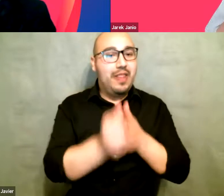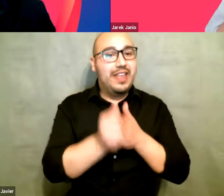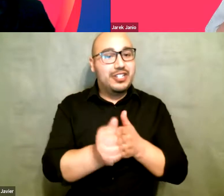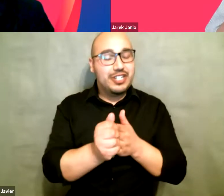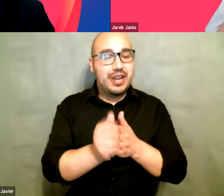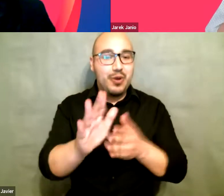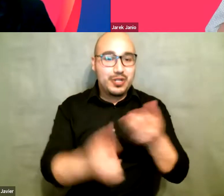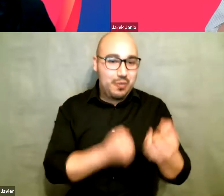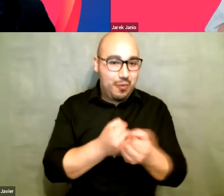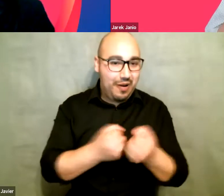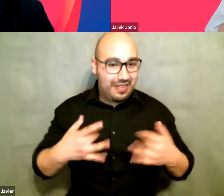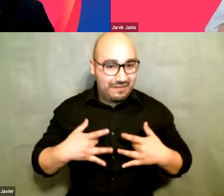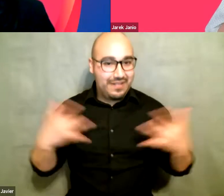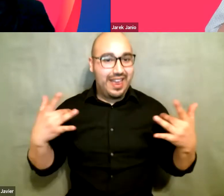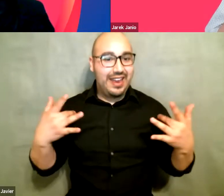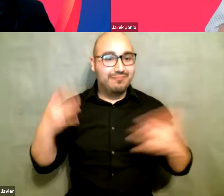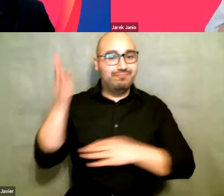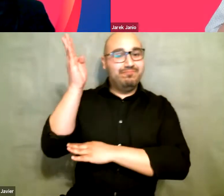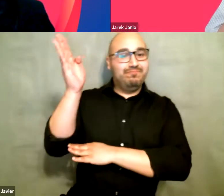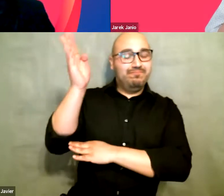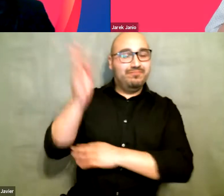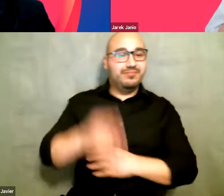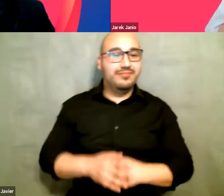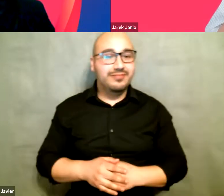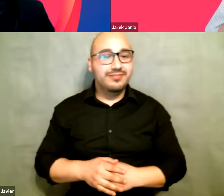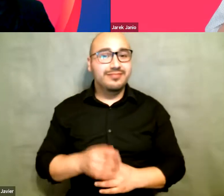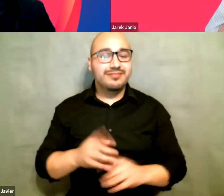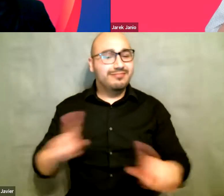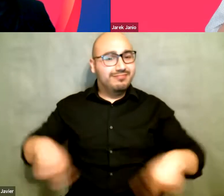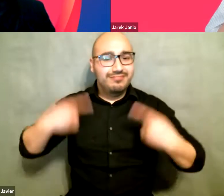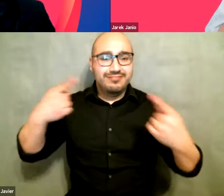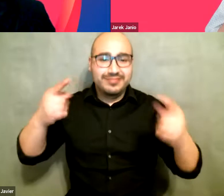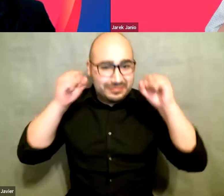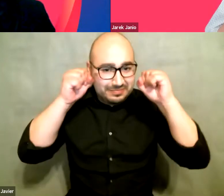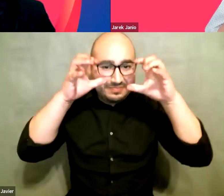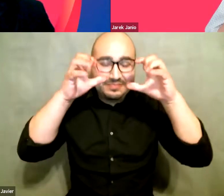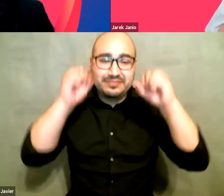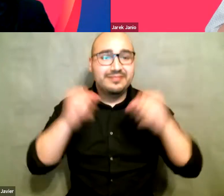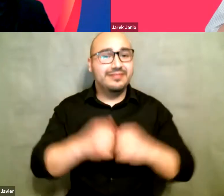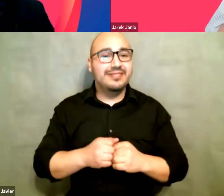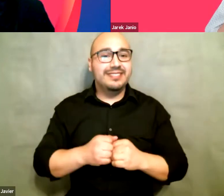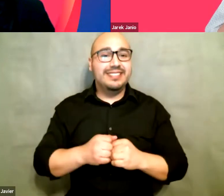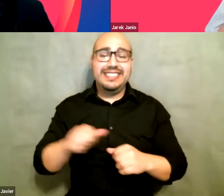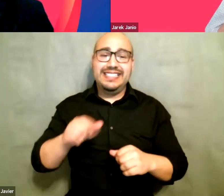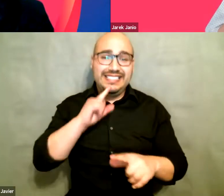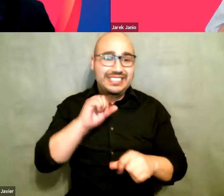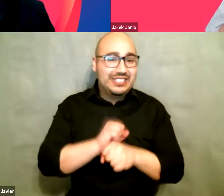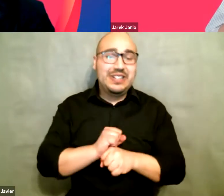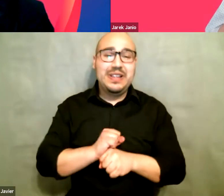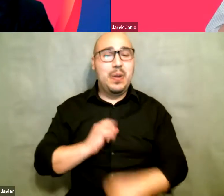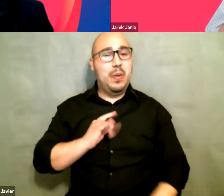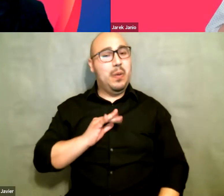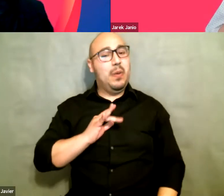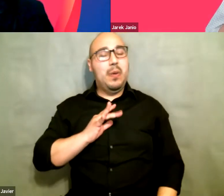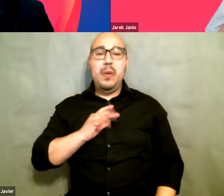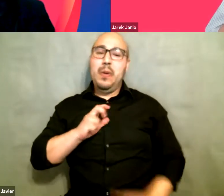of the event. It's just been spectacular. Again, this is certainly fireworks here. So I'm grateful